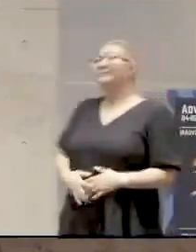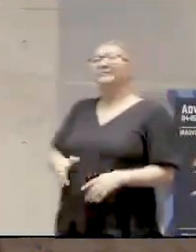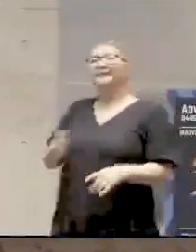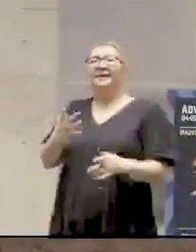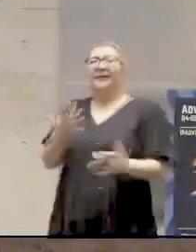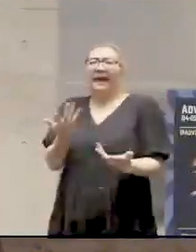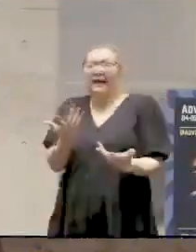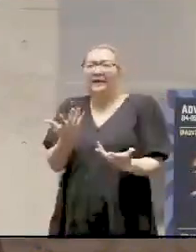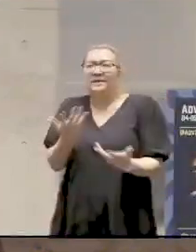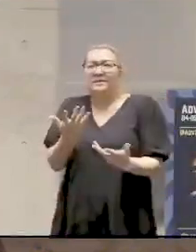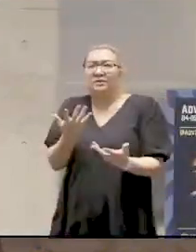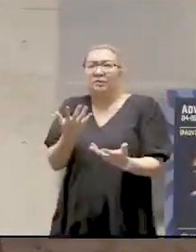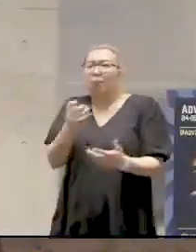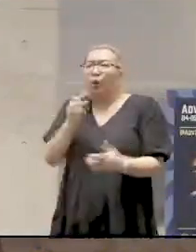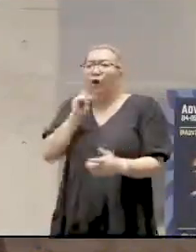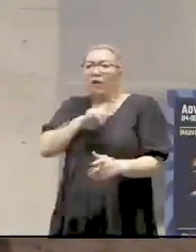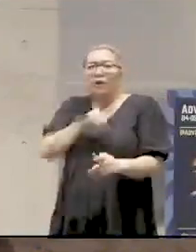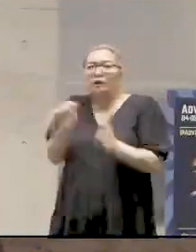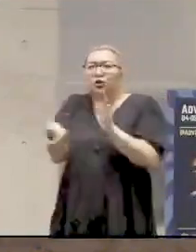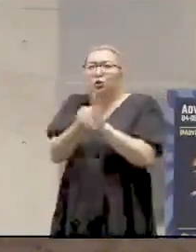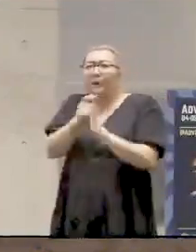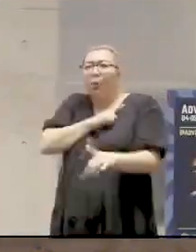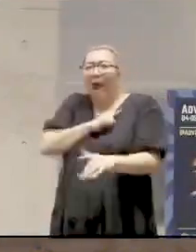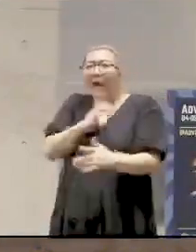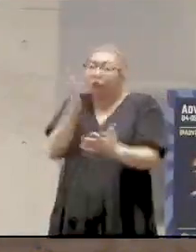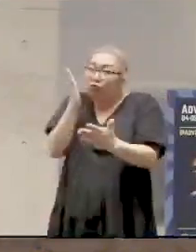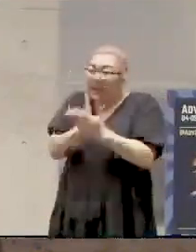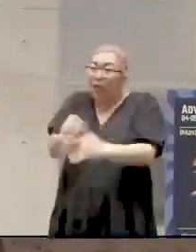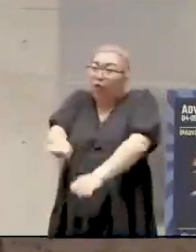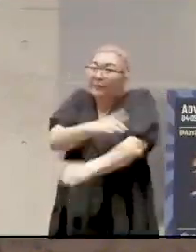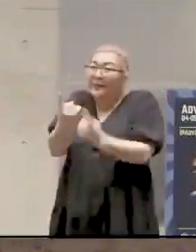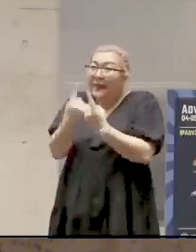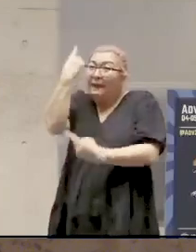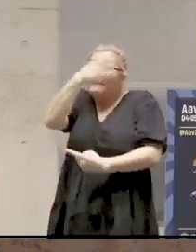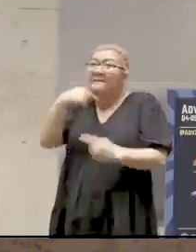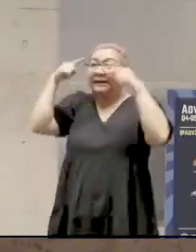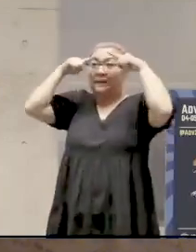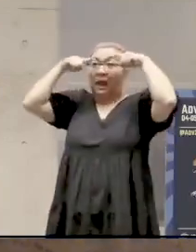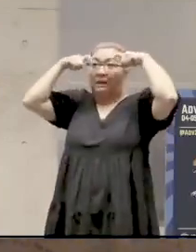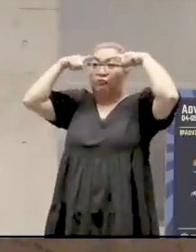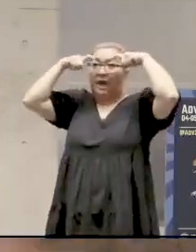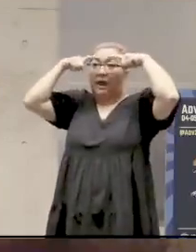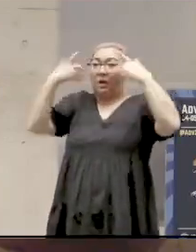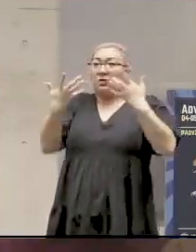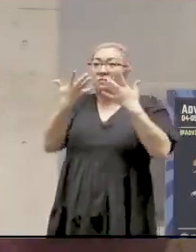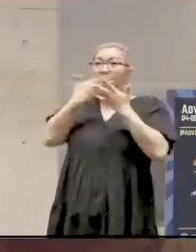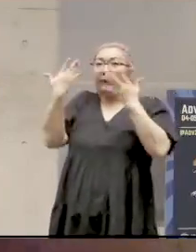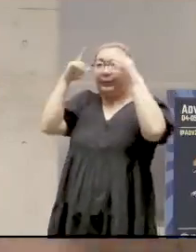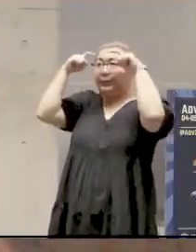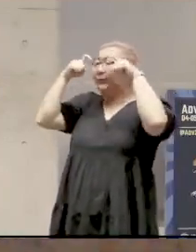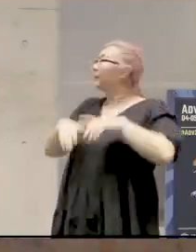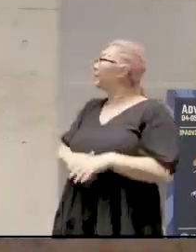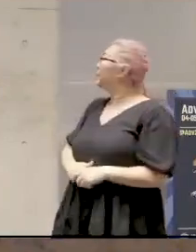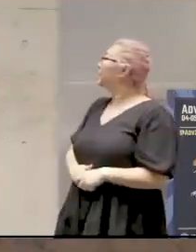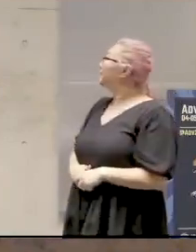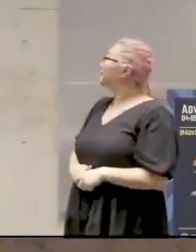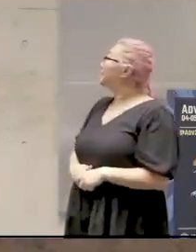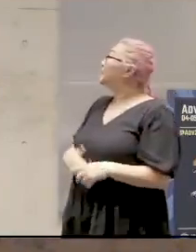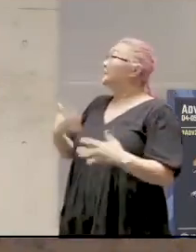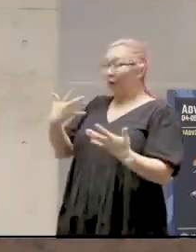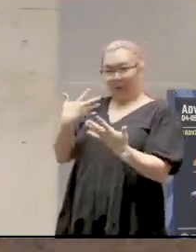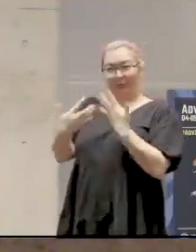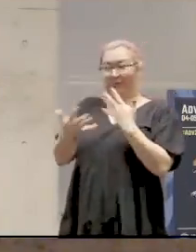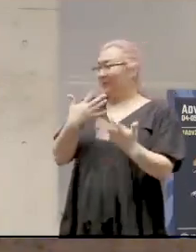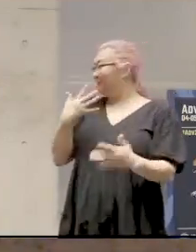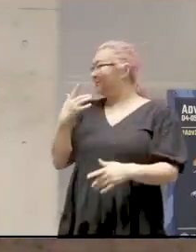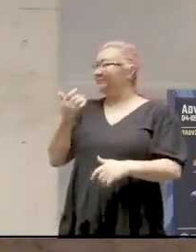the eyebrows. It's nothing to do with the eyes. So, I'll swing right back round to Giles.